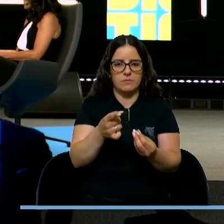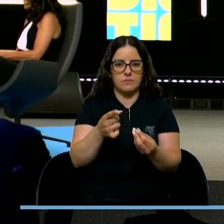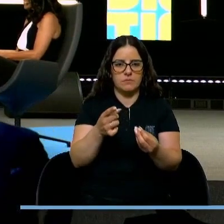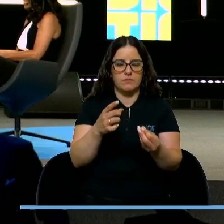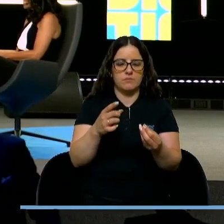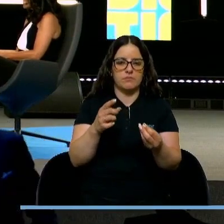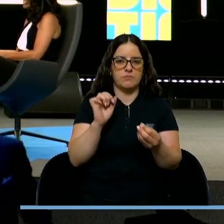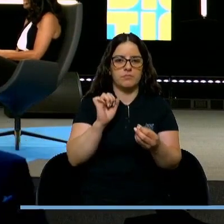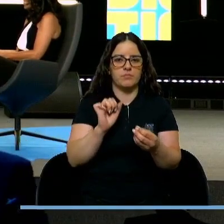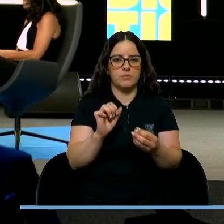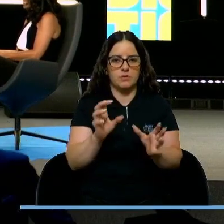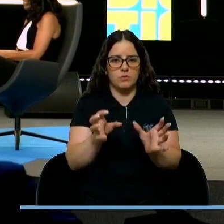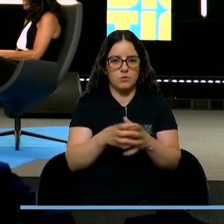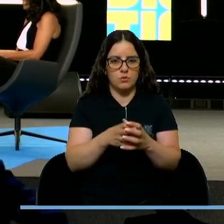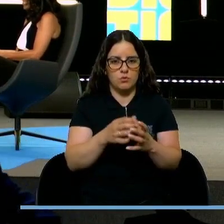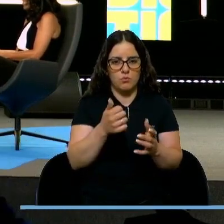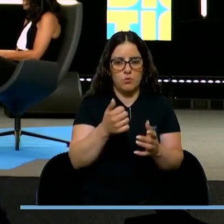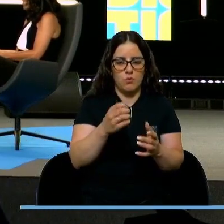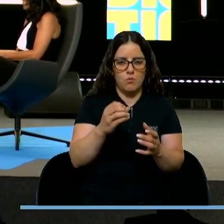economies and the